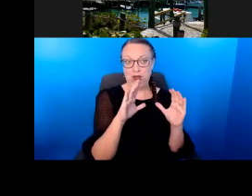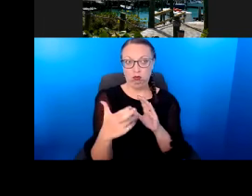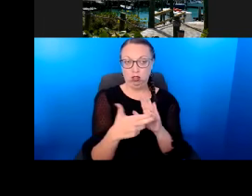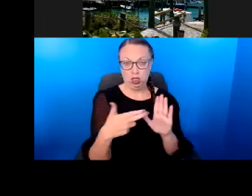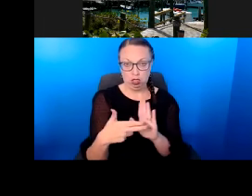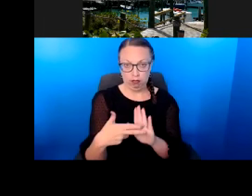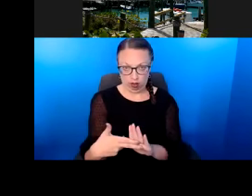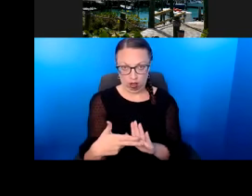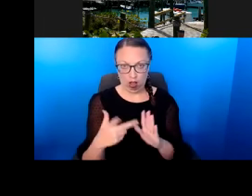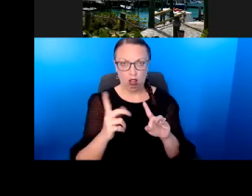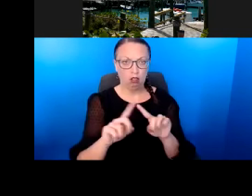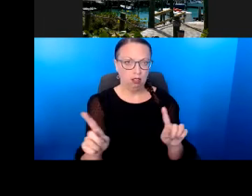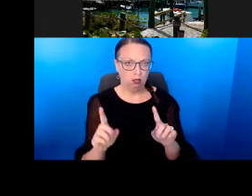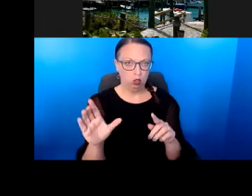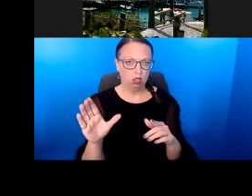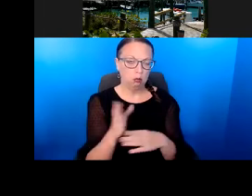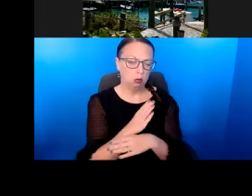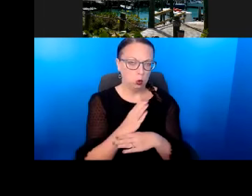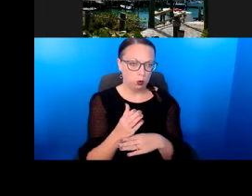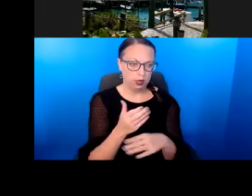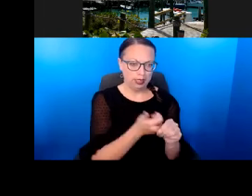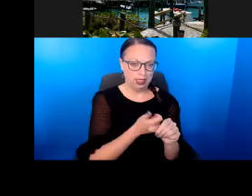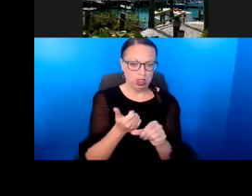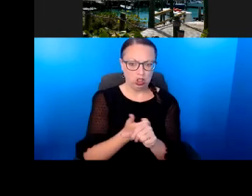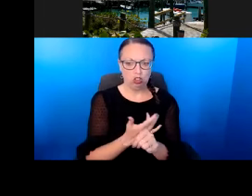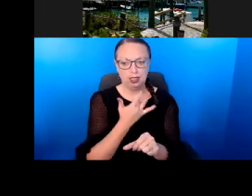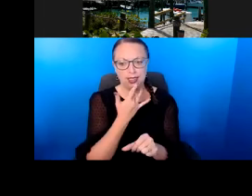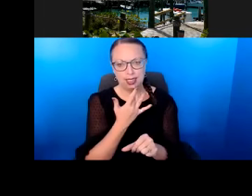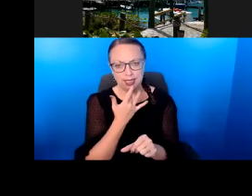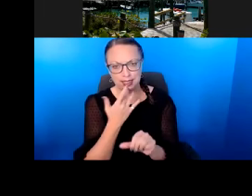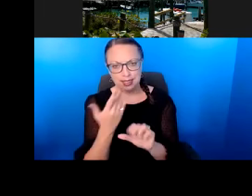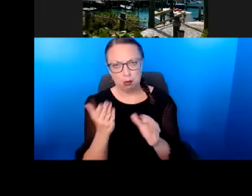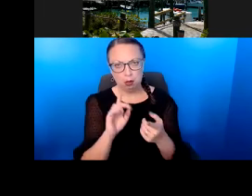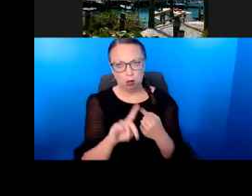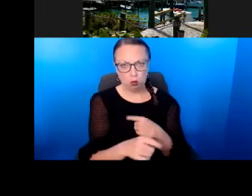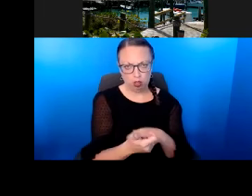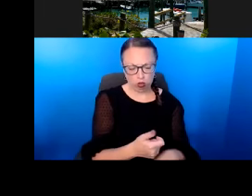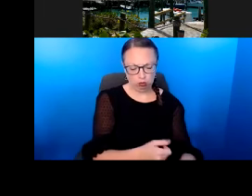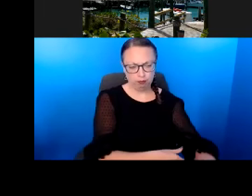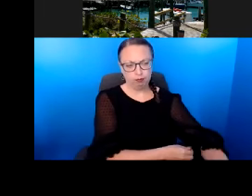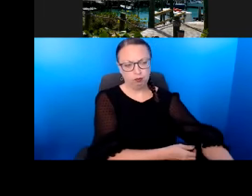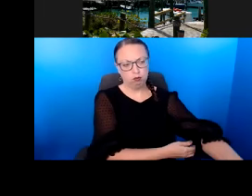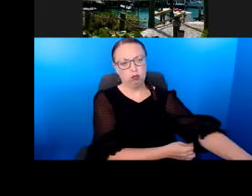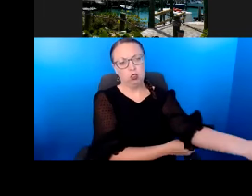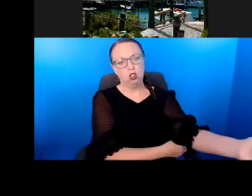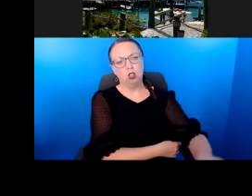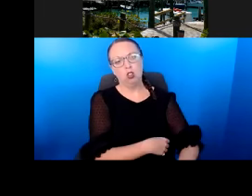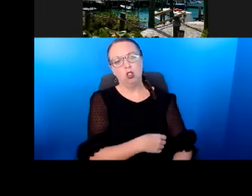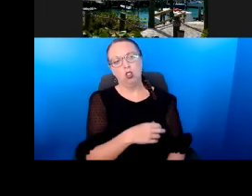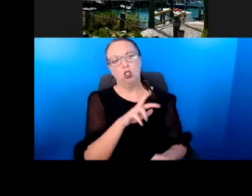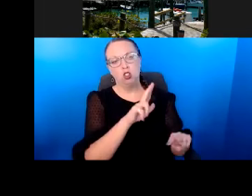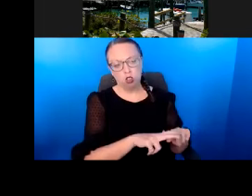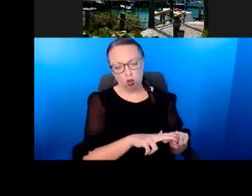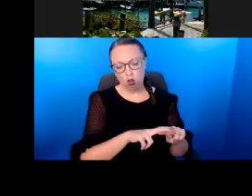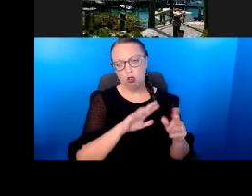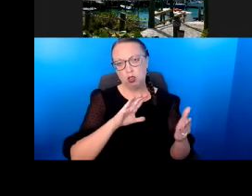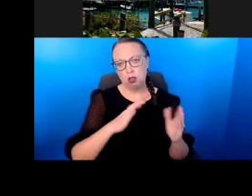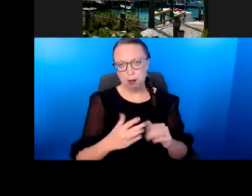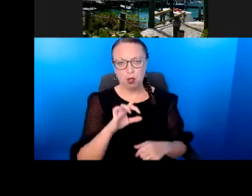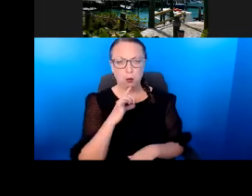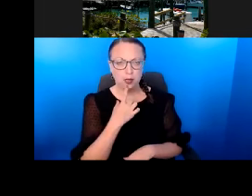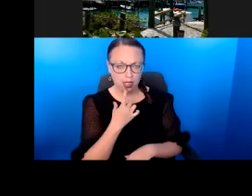the difference between each of the tastants versus the others, salt versus sour, salt versus sweet, and sweet versus